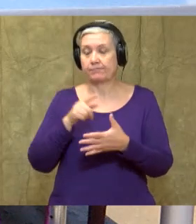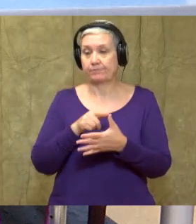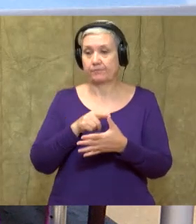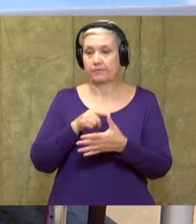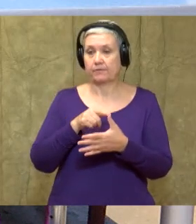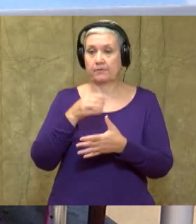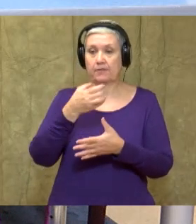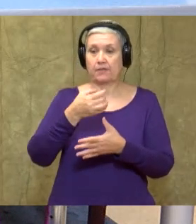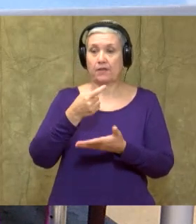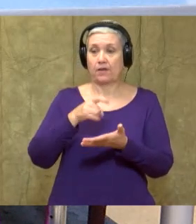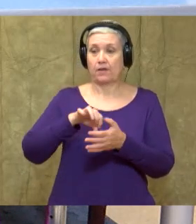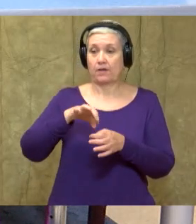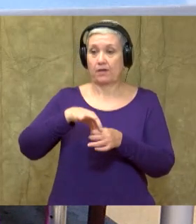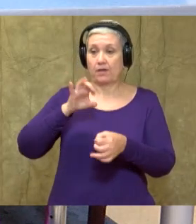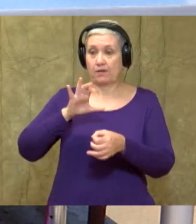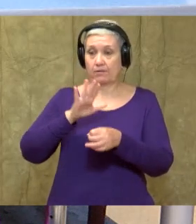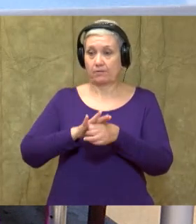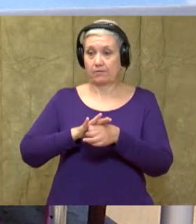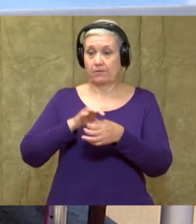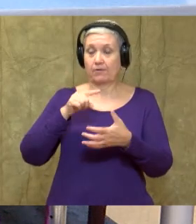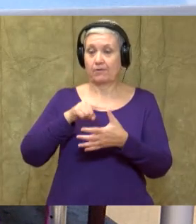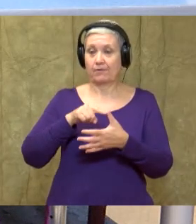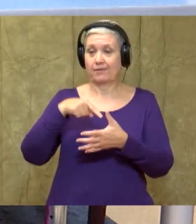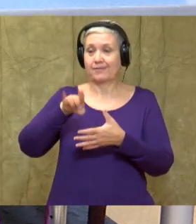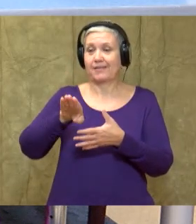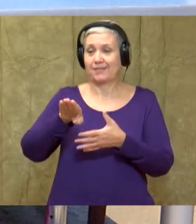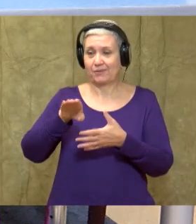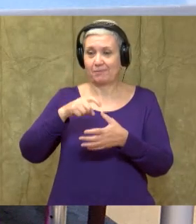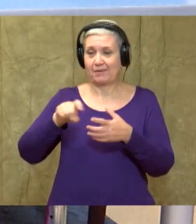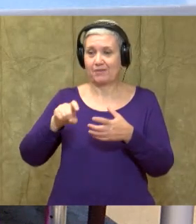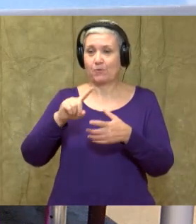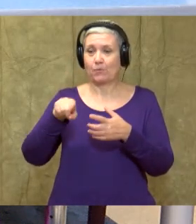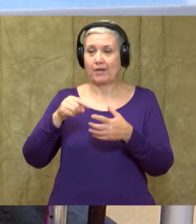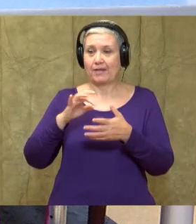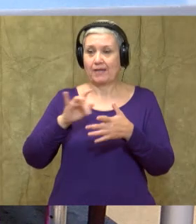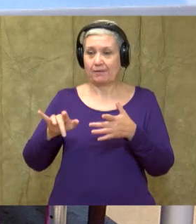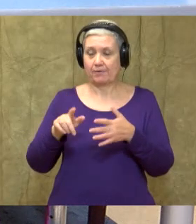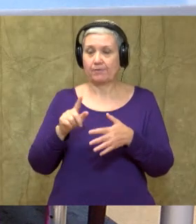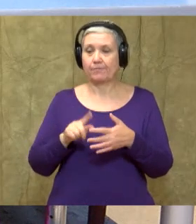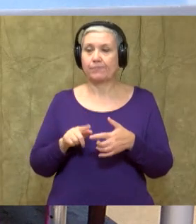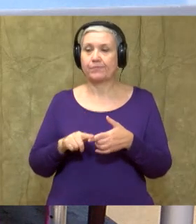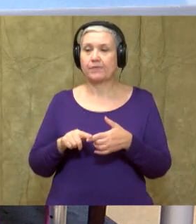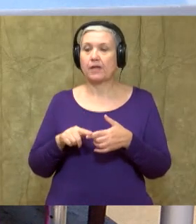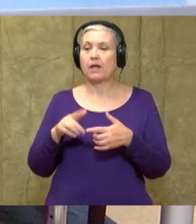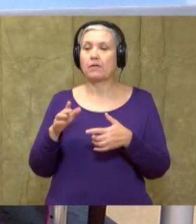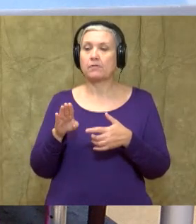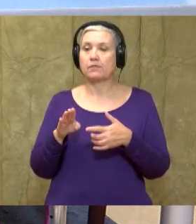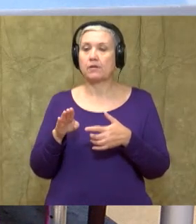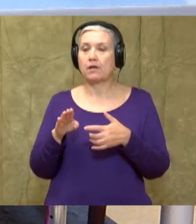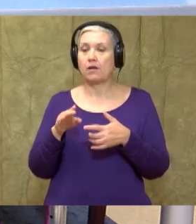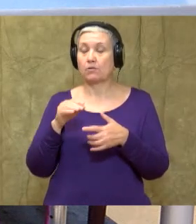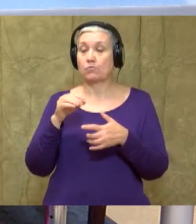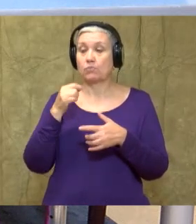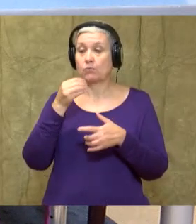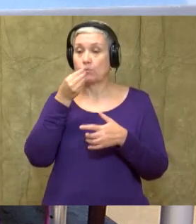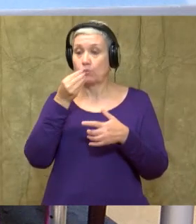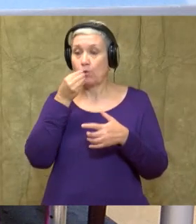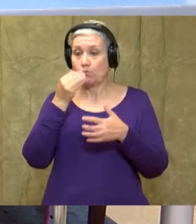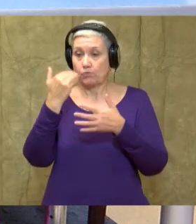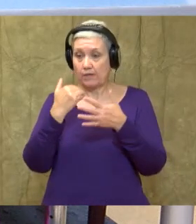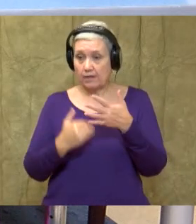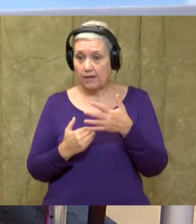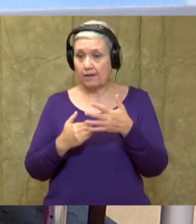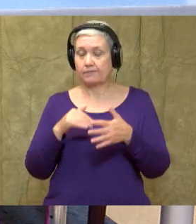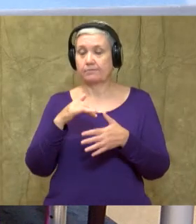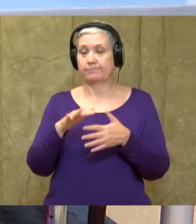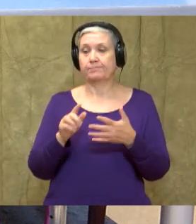that sends you an email when empty. B, a refrigerator syncing grocery lists to your phone. C, a soccer ball that